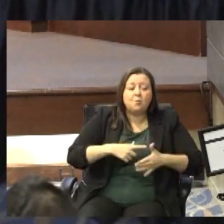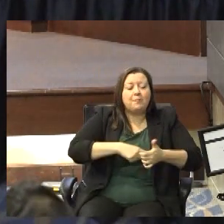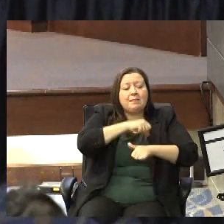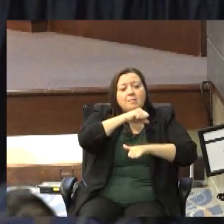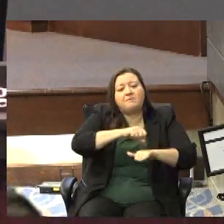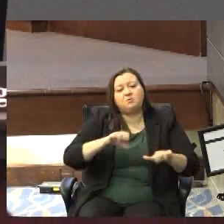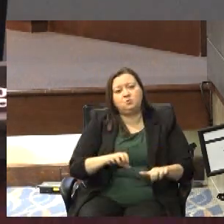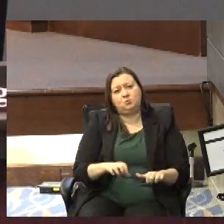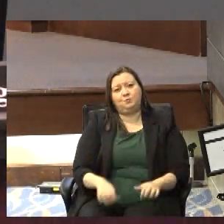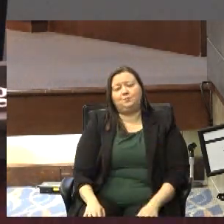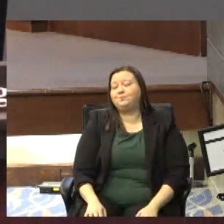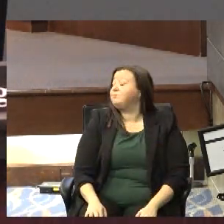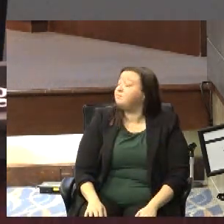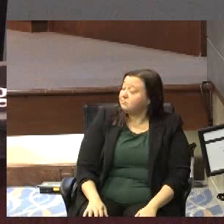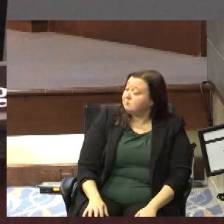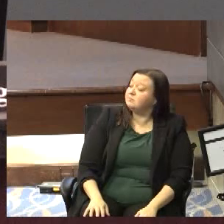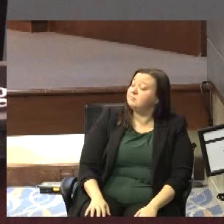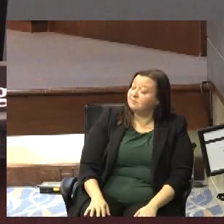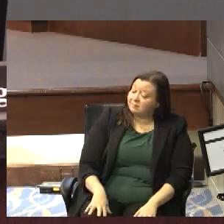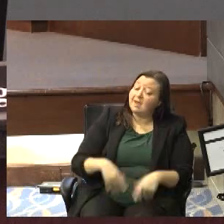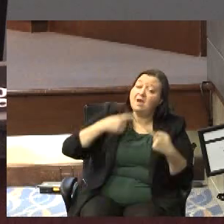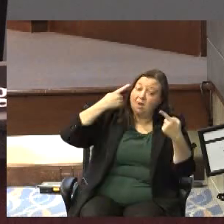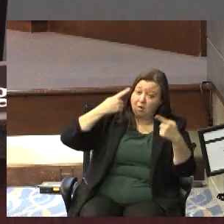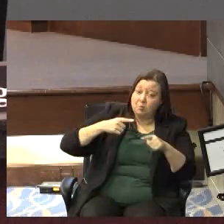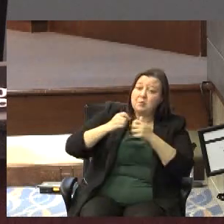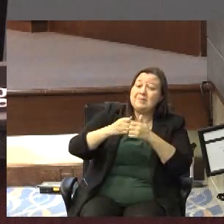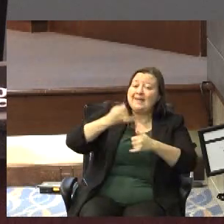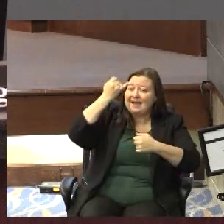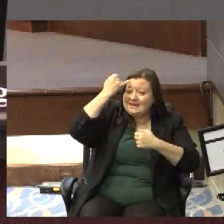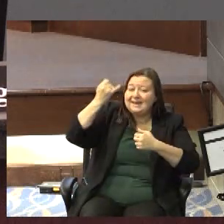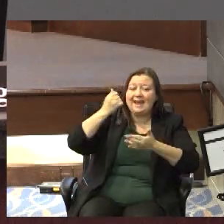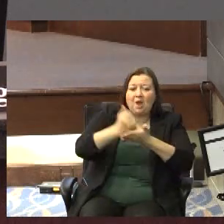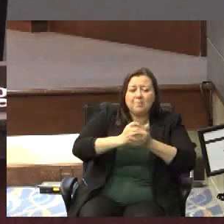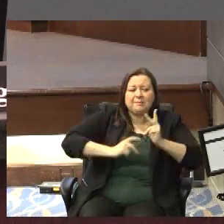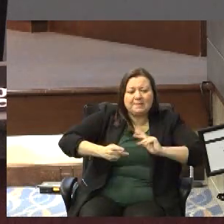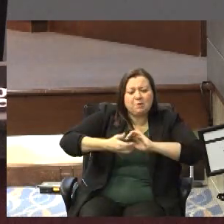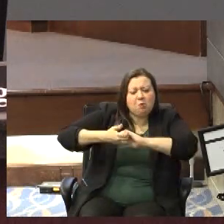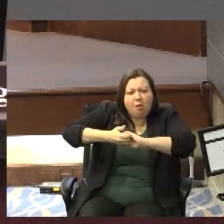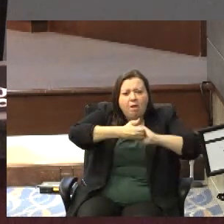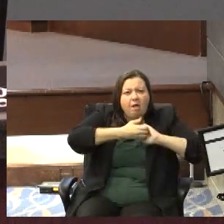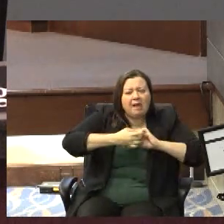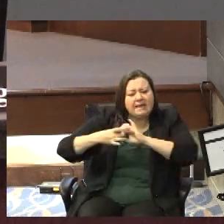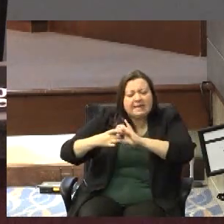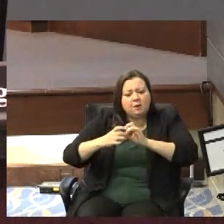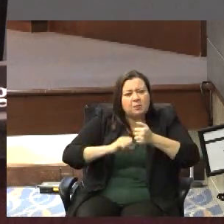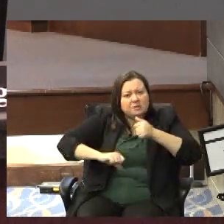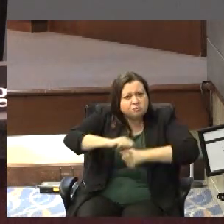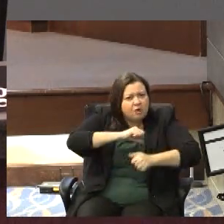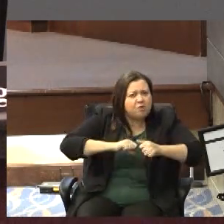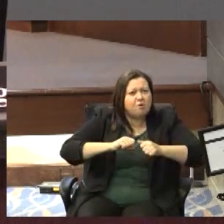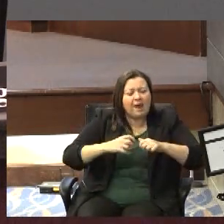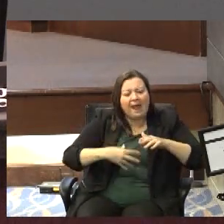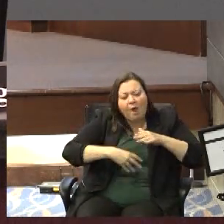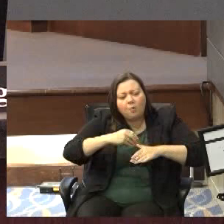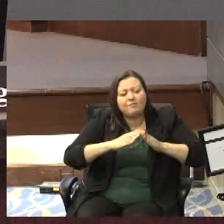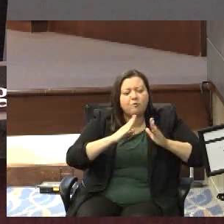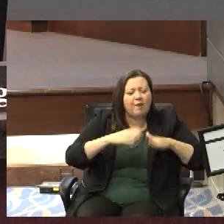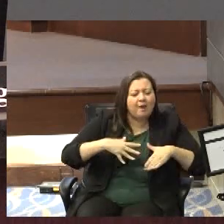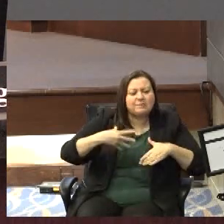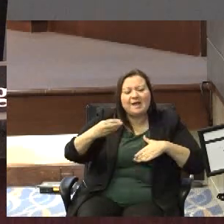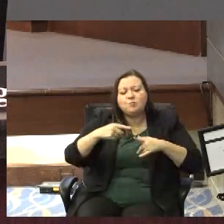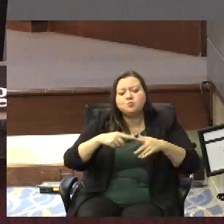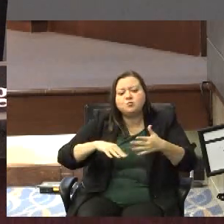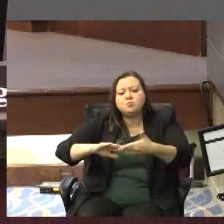I definitely agree with the idea of getting people around their neighbors and out of their homes and into community is better for all of